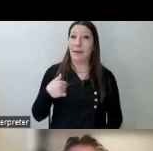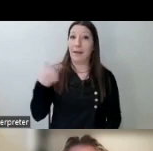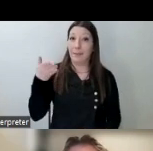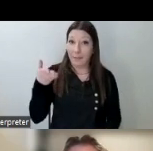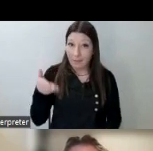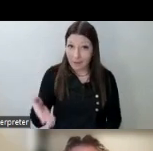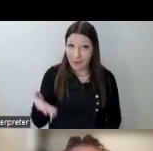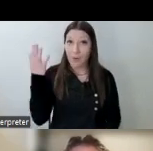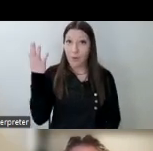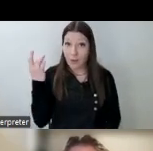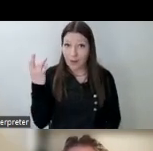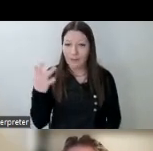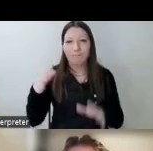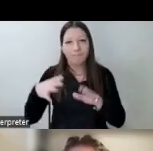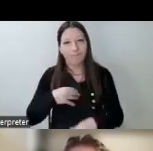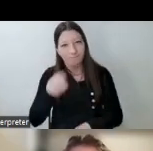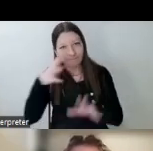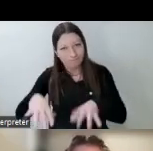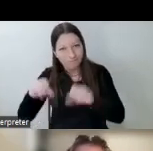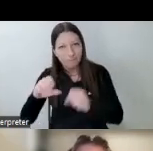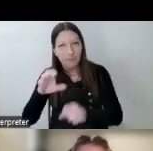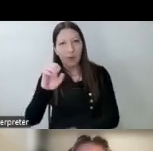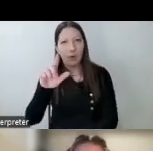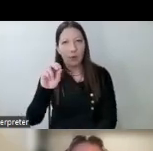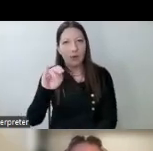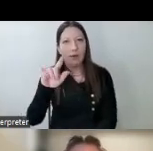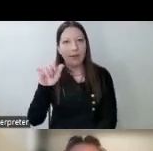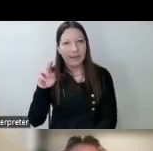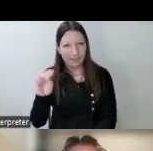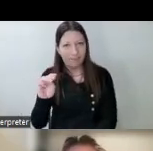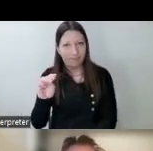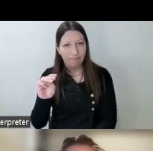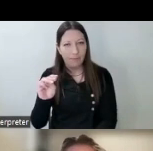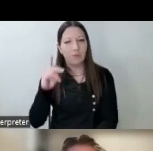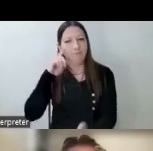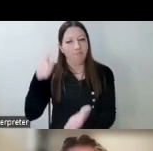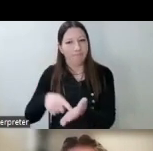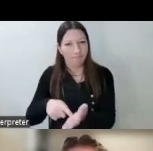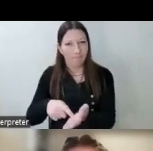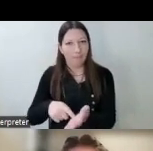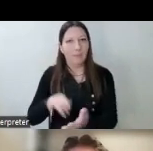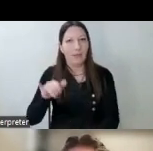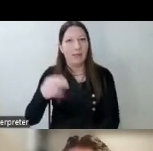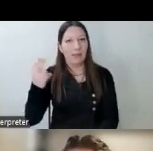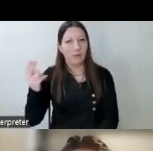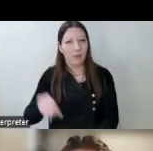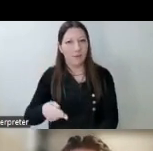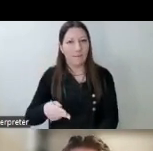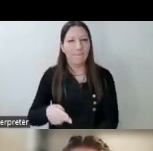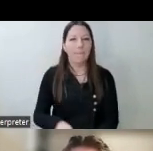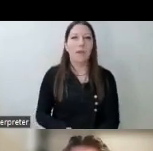parameters of colonial infrastructures and ideologies. And because of this history, many of the longtime residents, my